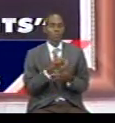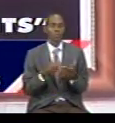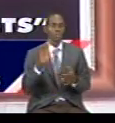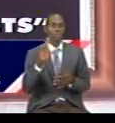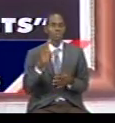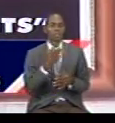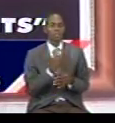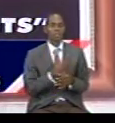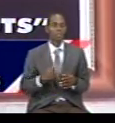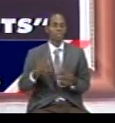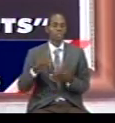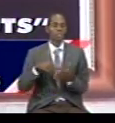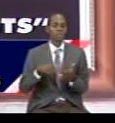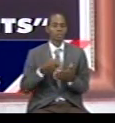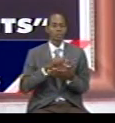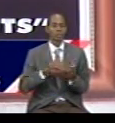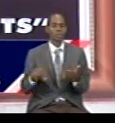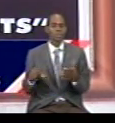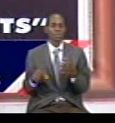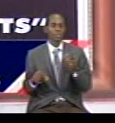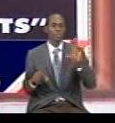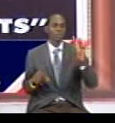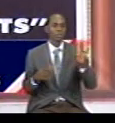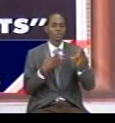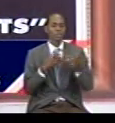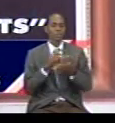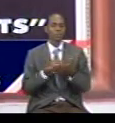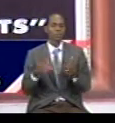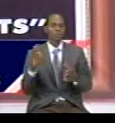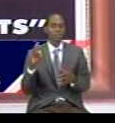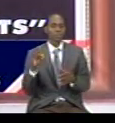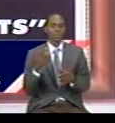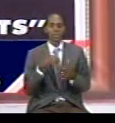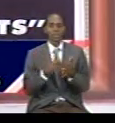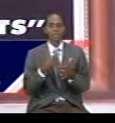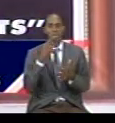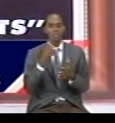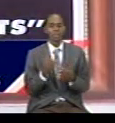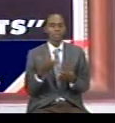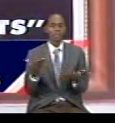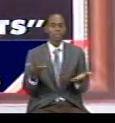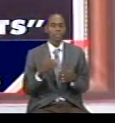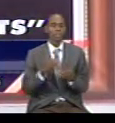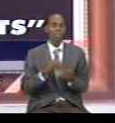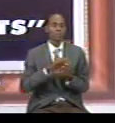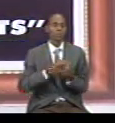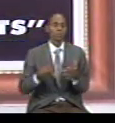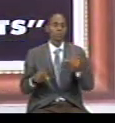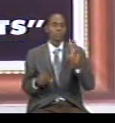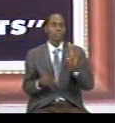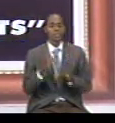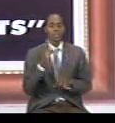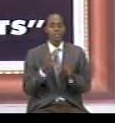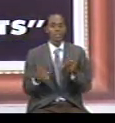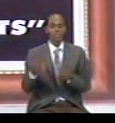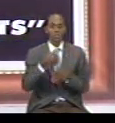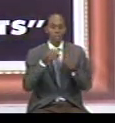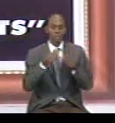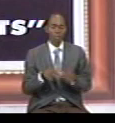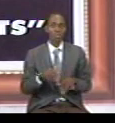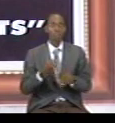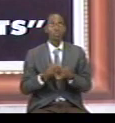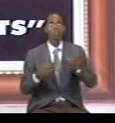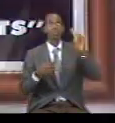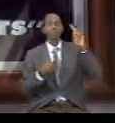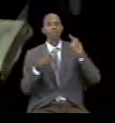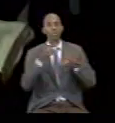read verse 16. Verse 7, then verse 16. Look at this. It says in verse 7, if ye abide in me,